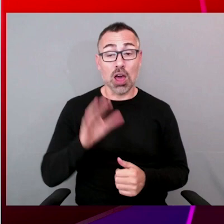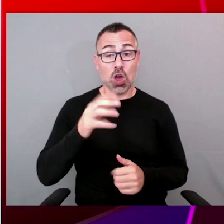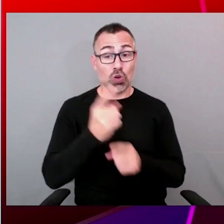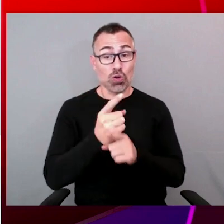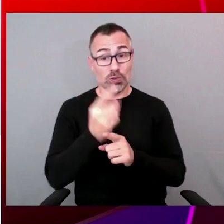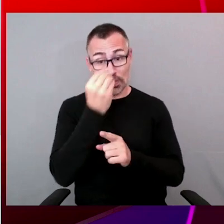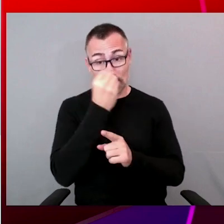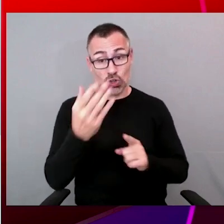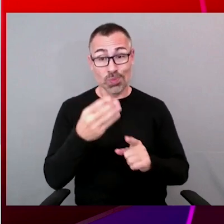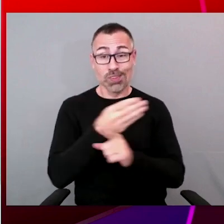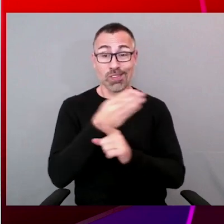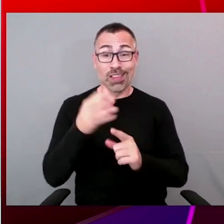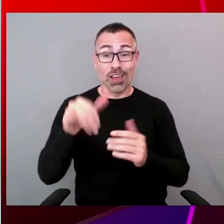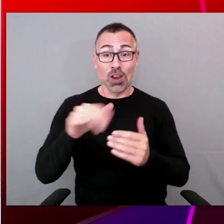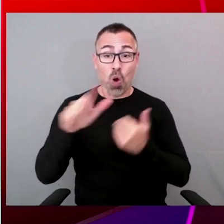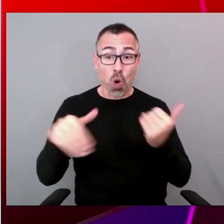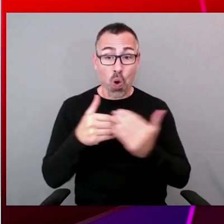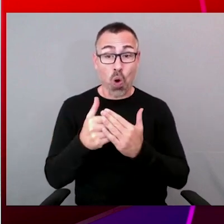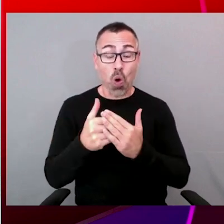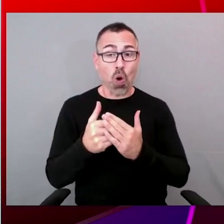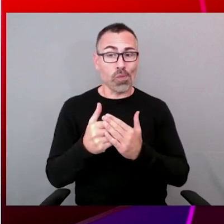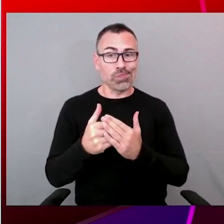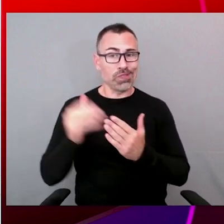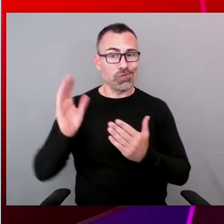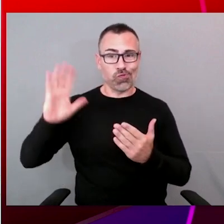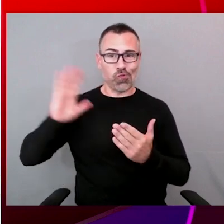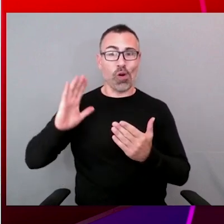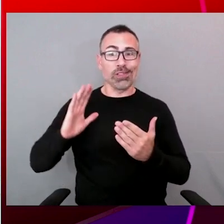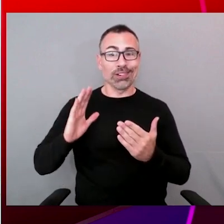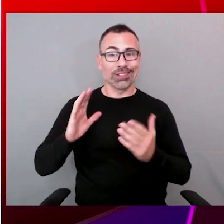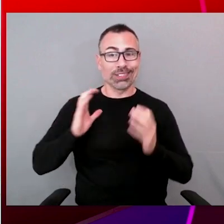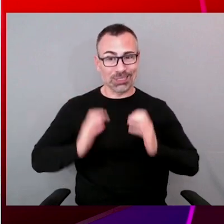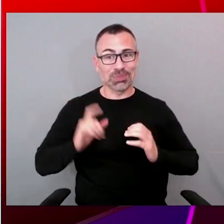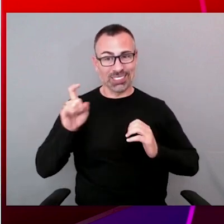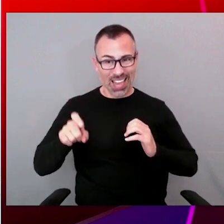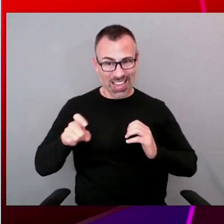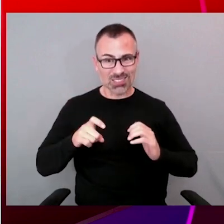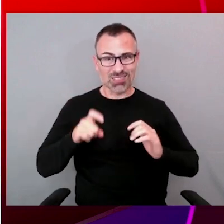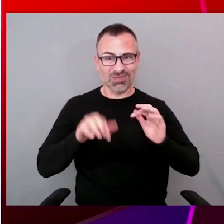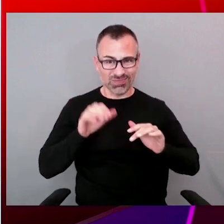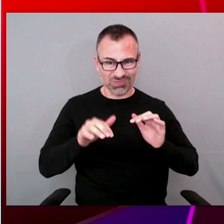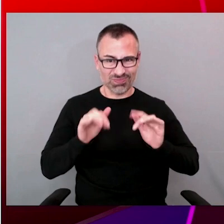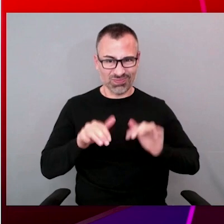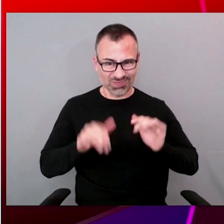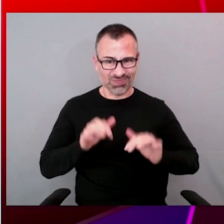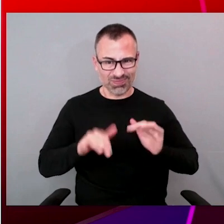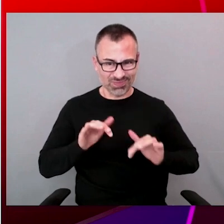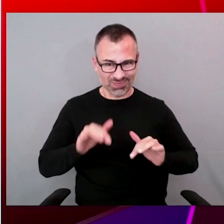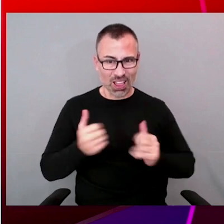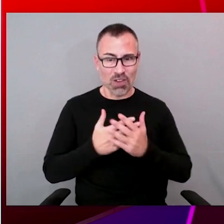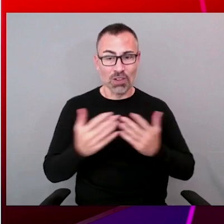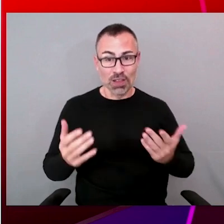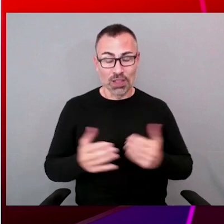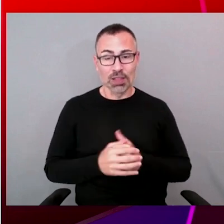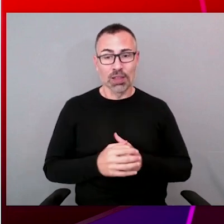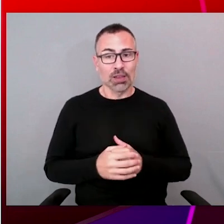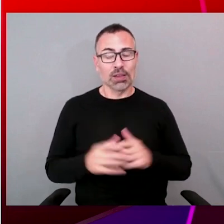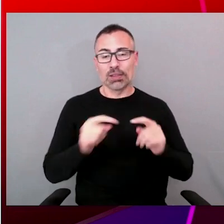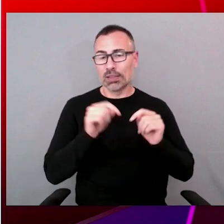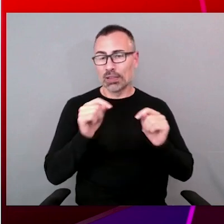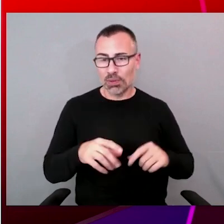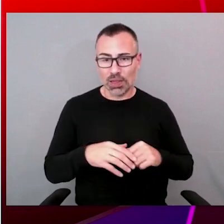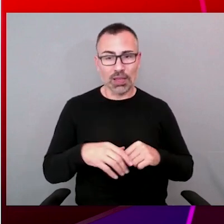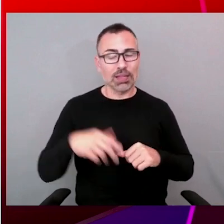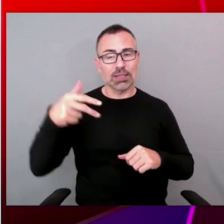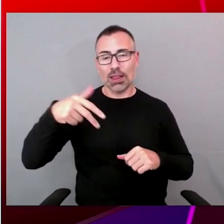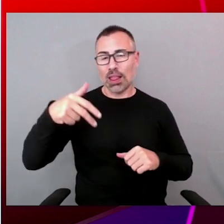those steps had to be manually done by customers or automated through other AWS services such as Amazon Event Bridge, step functions, Lambda functions.